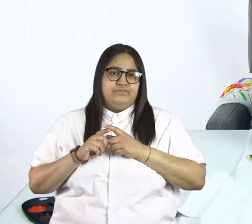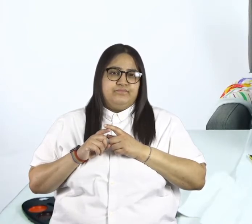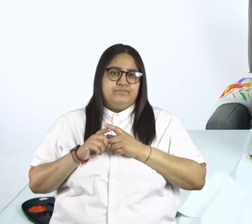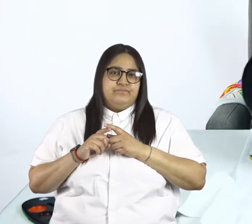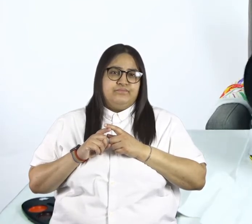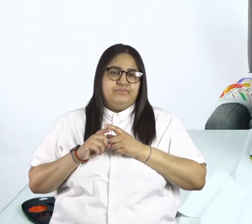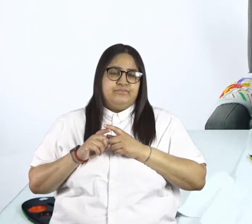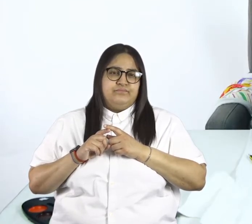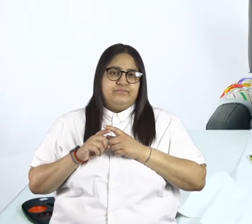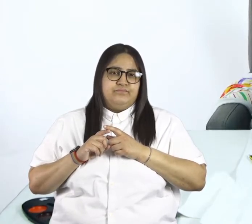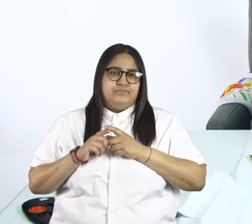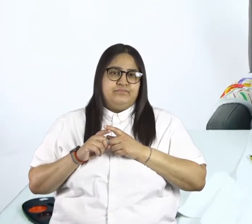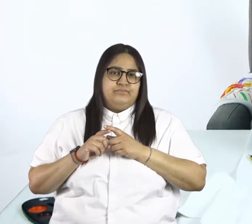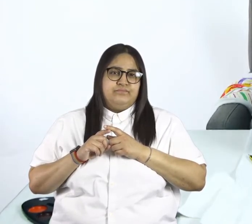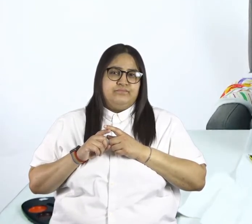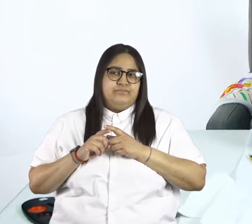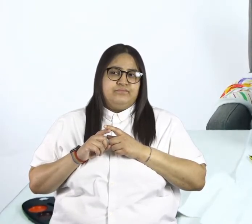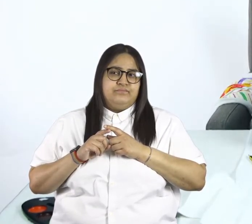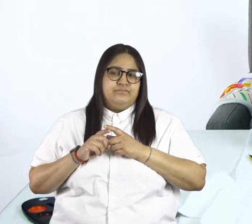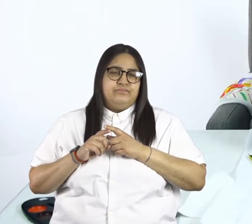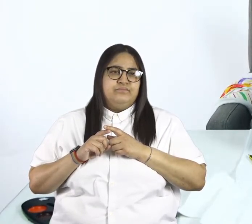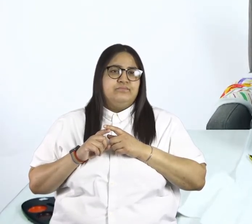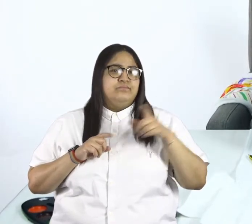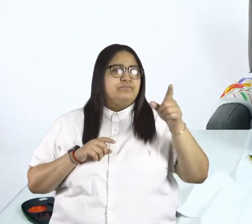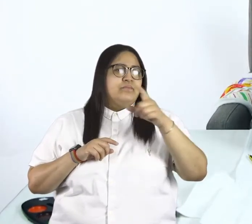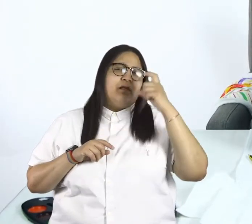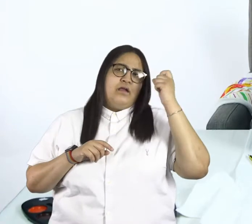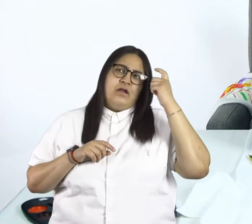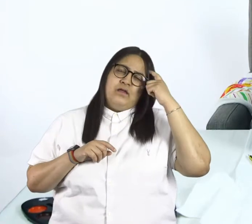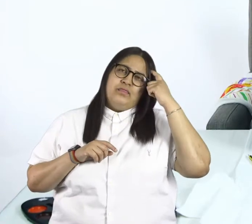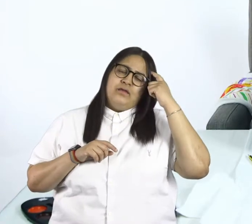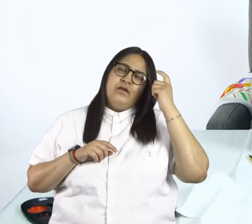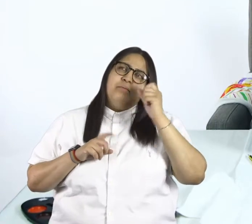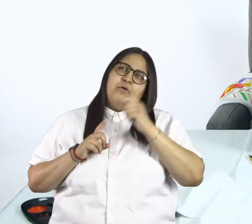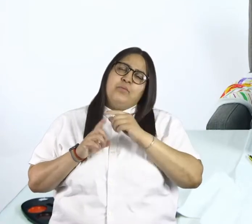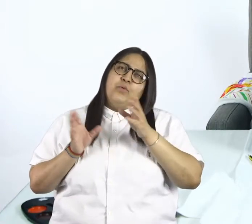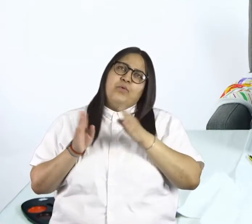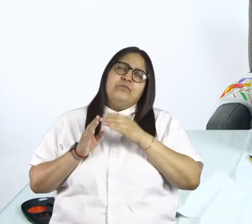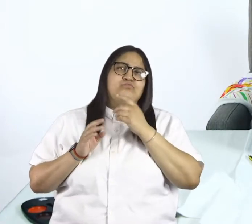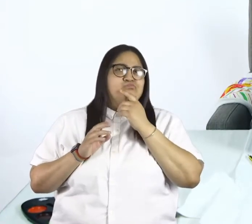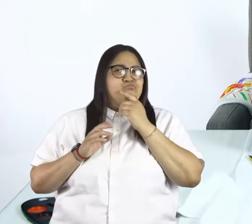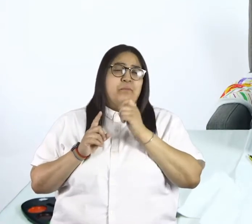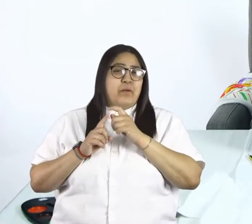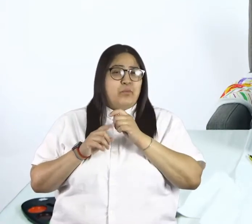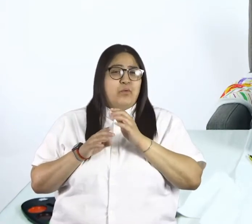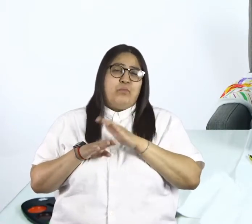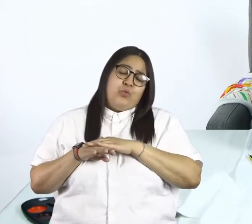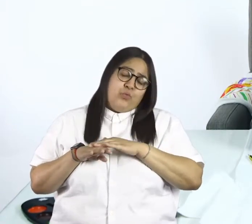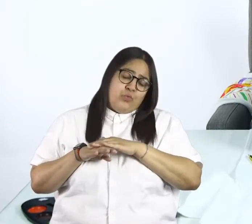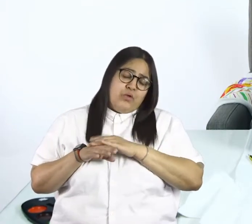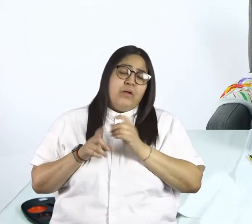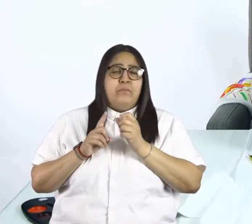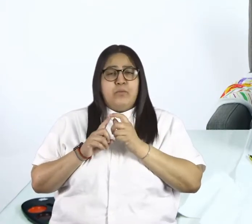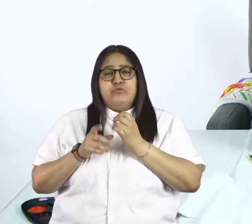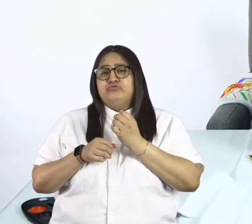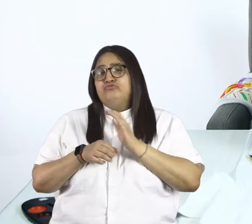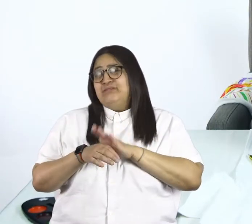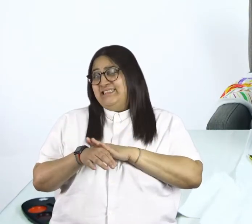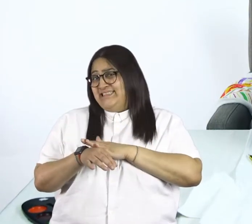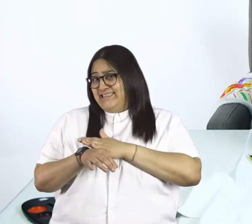And what color do you guys think goes with purple? We've got purple and blue, or we've got purple and green, or we've